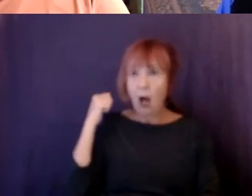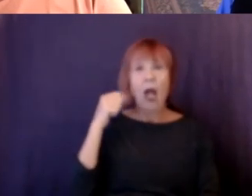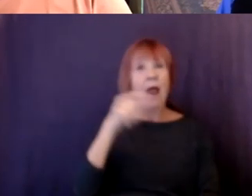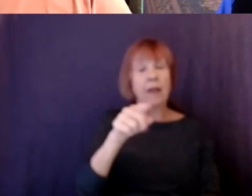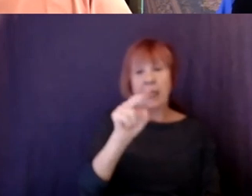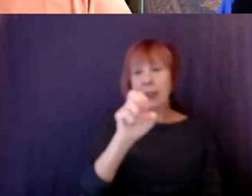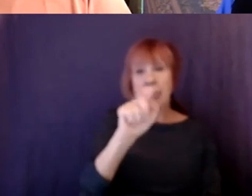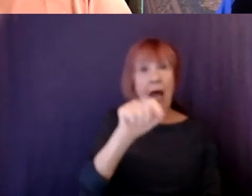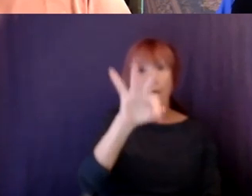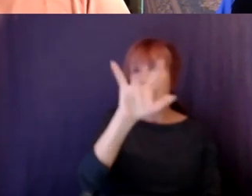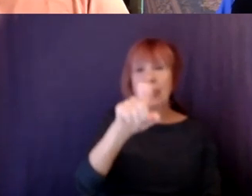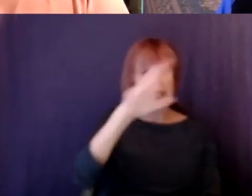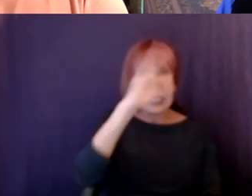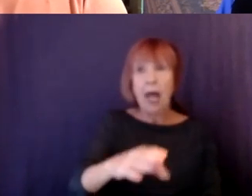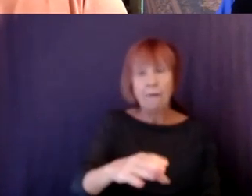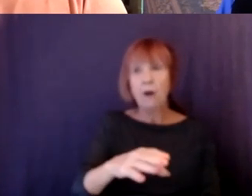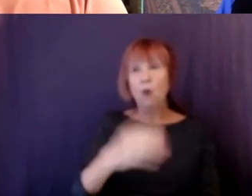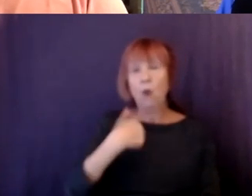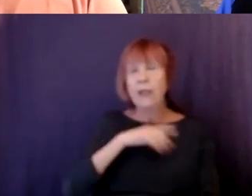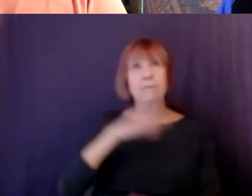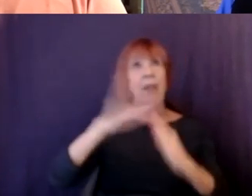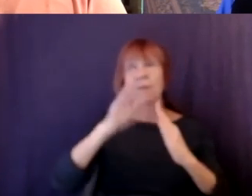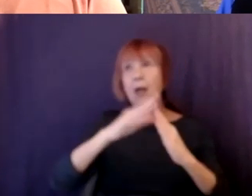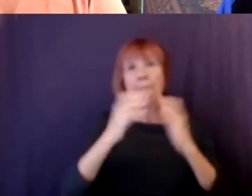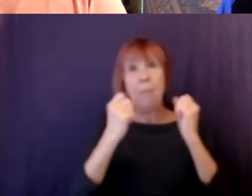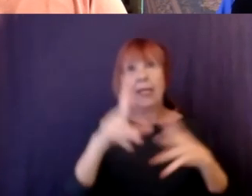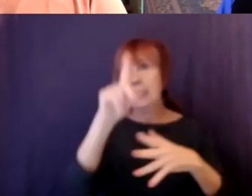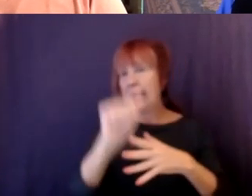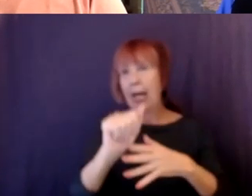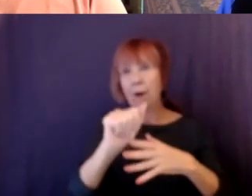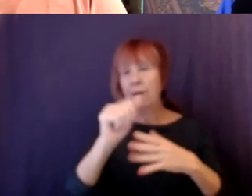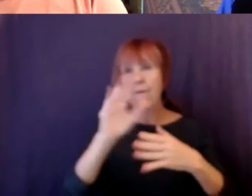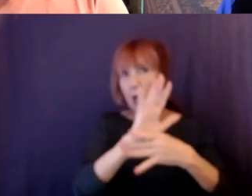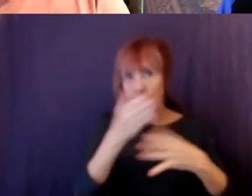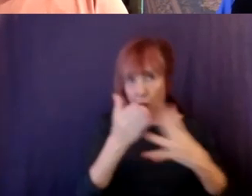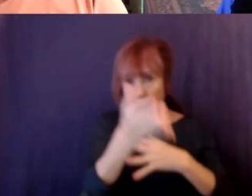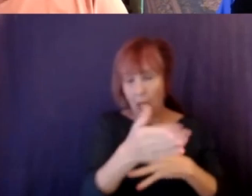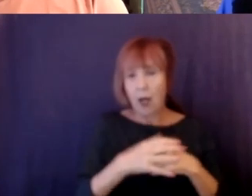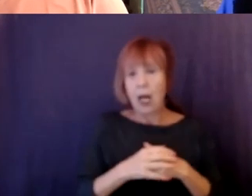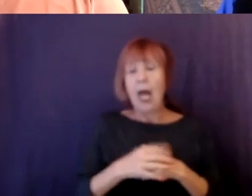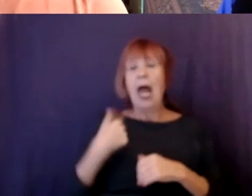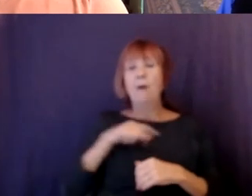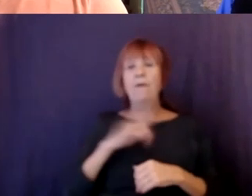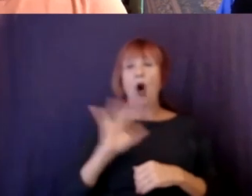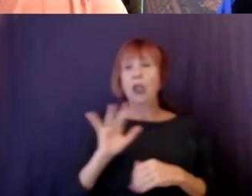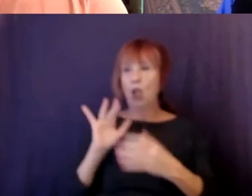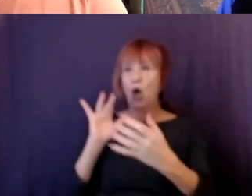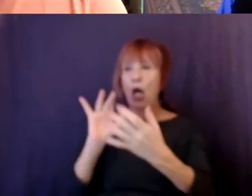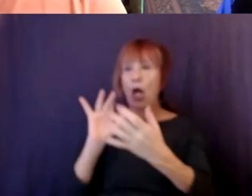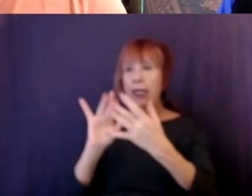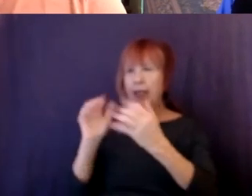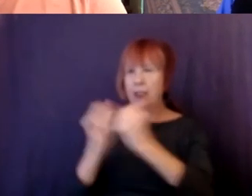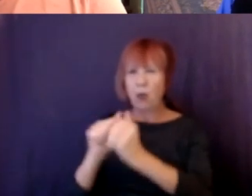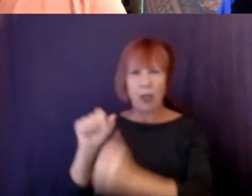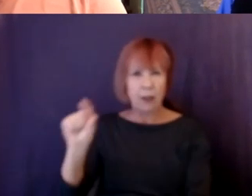before. Yeah. And we were also in contact with Haben Grima, and who's, you know, a